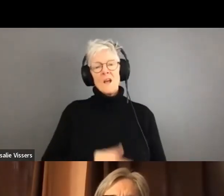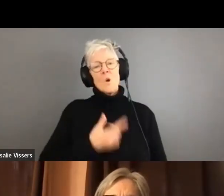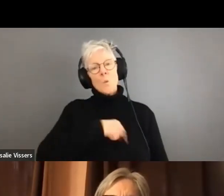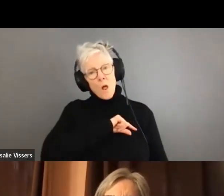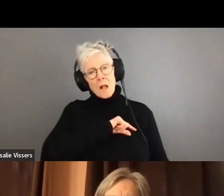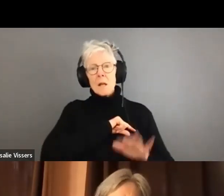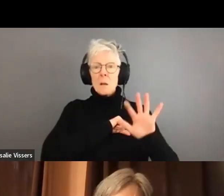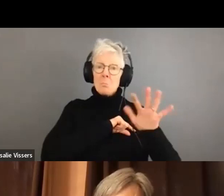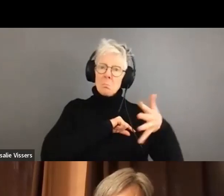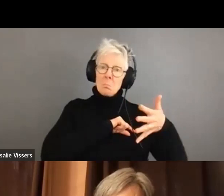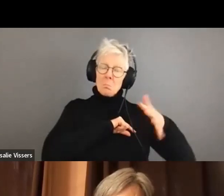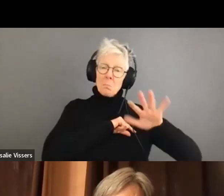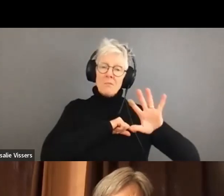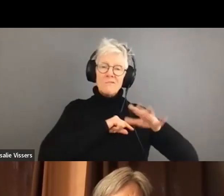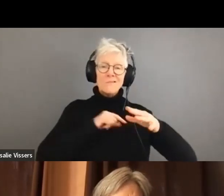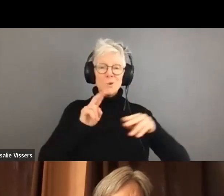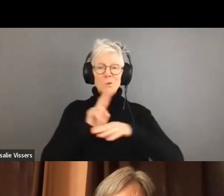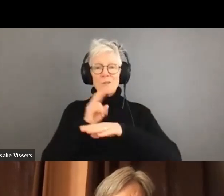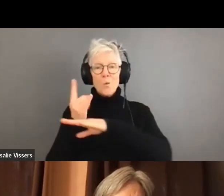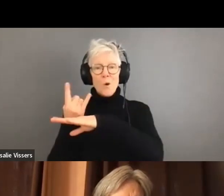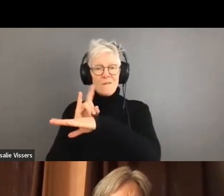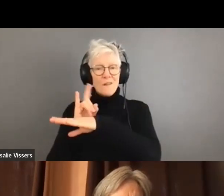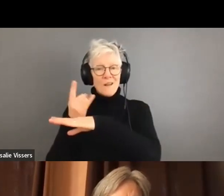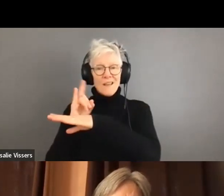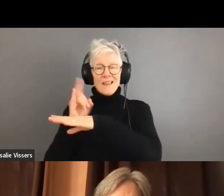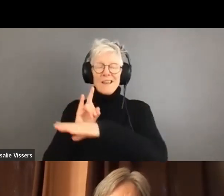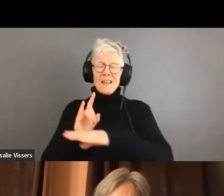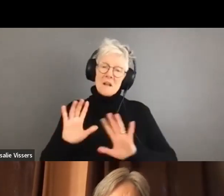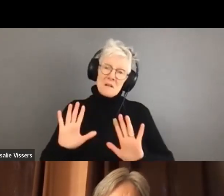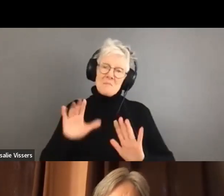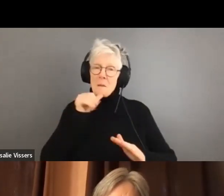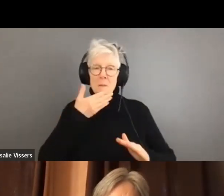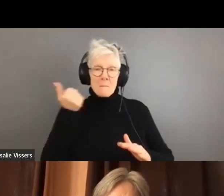greatest because you're going to probably be using Wi-Fi, but you can get started.